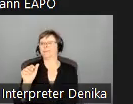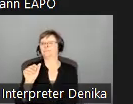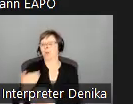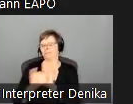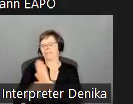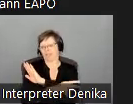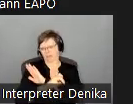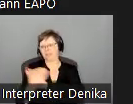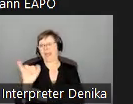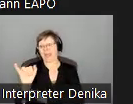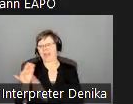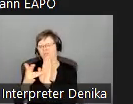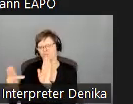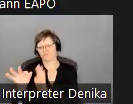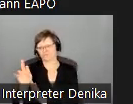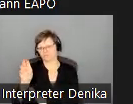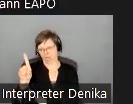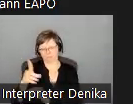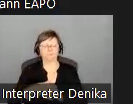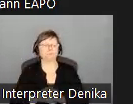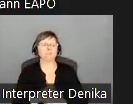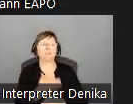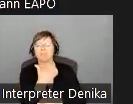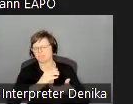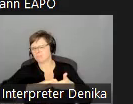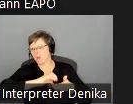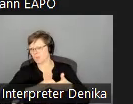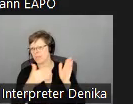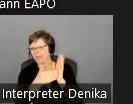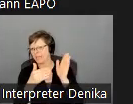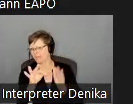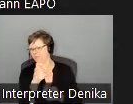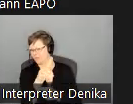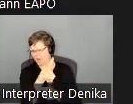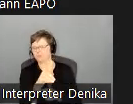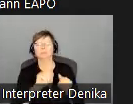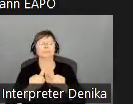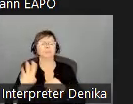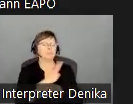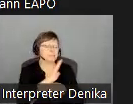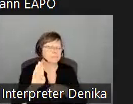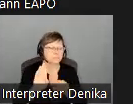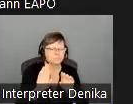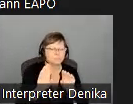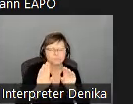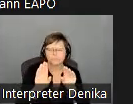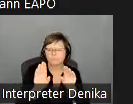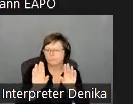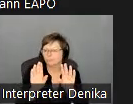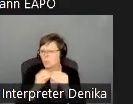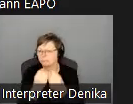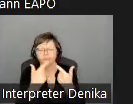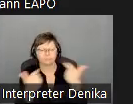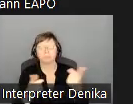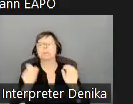As I mentioned, here is our Partners at Anti-Fraud. As I mentioned, businesses, organizations, and the public can sign up for this. It's free